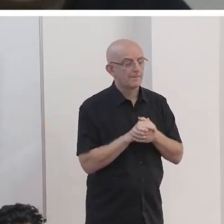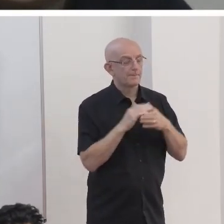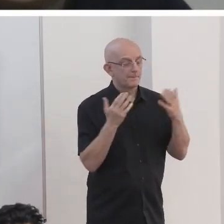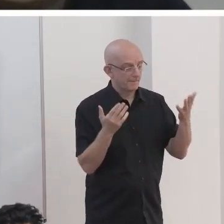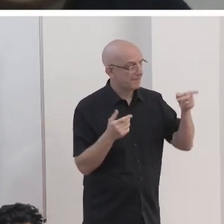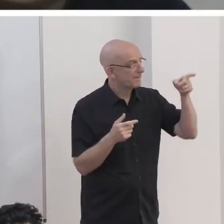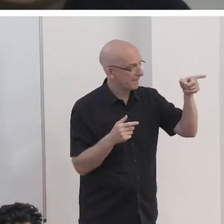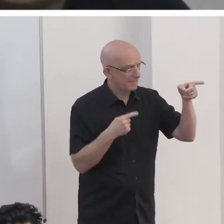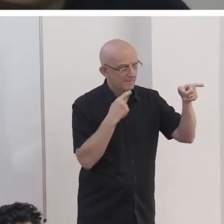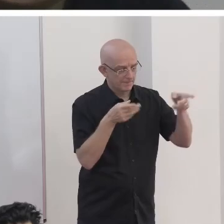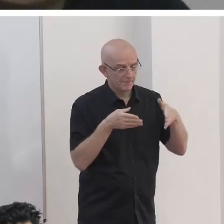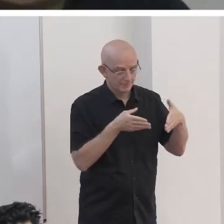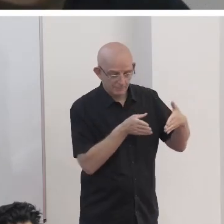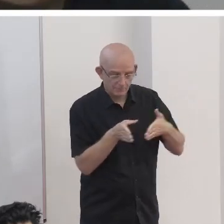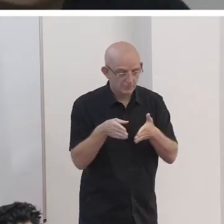one of you?